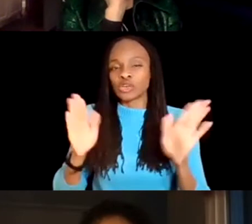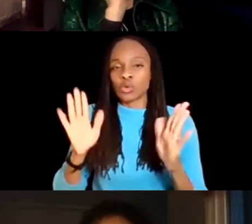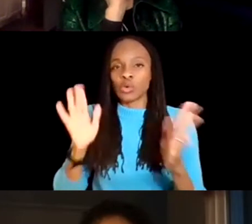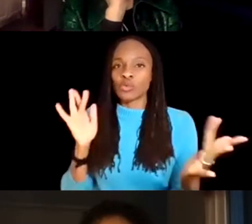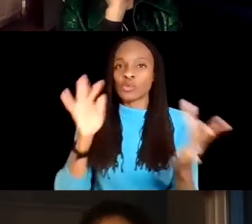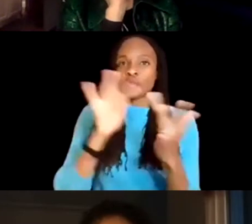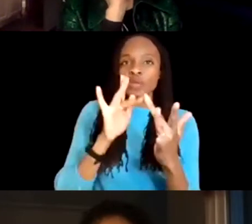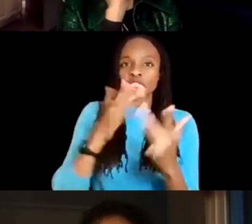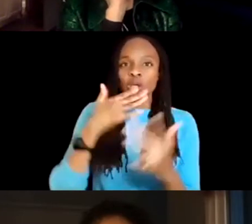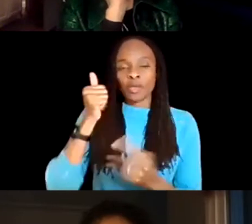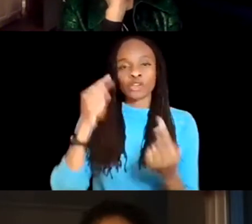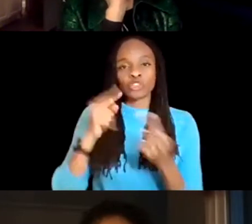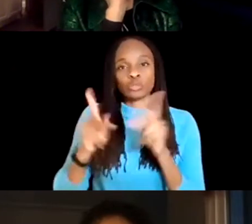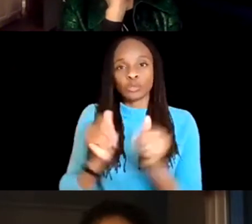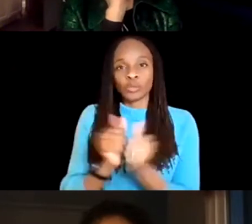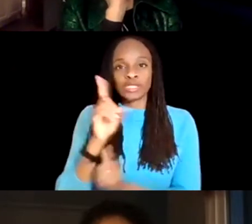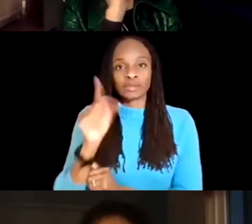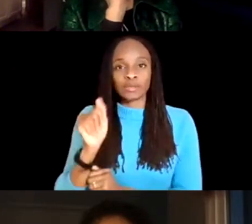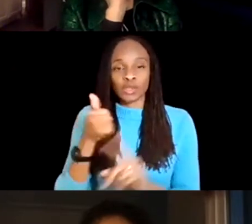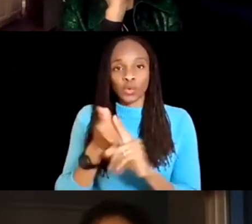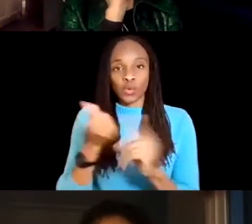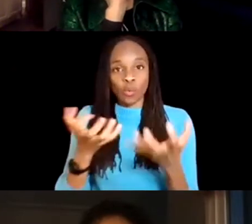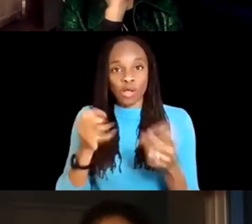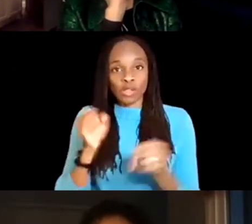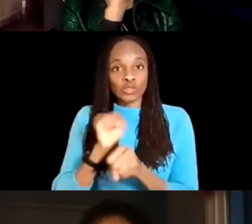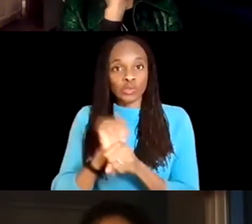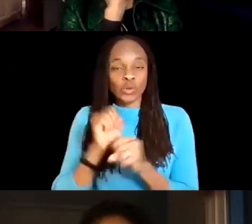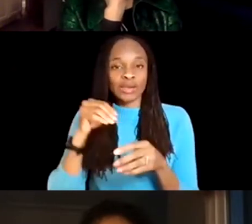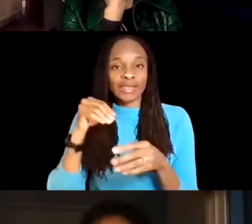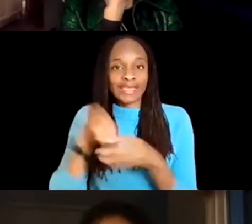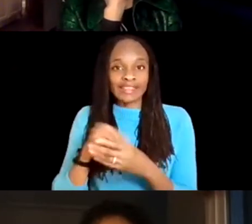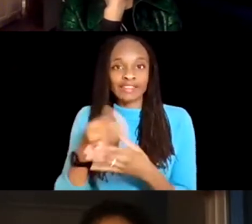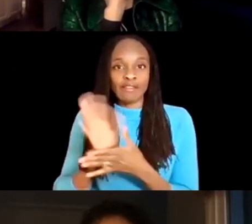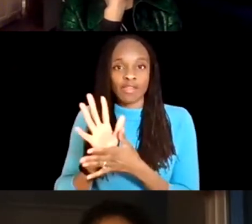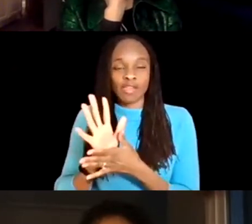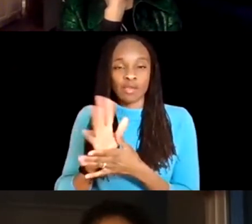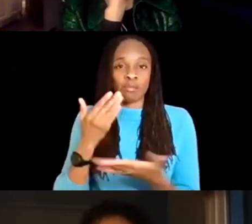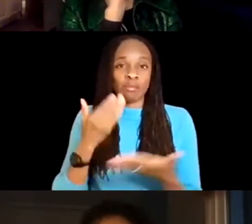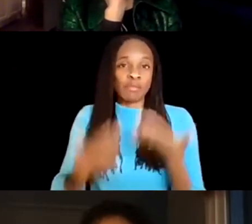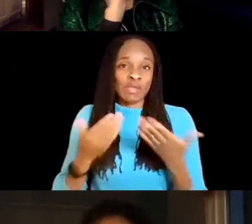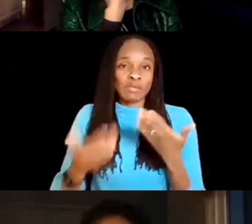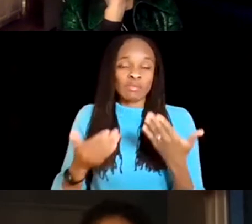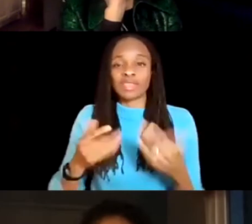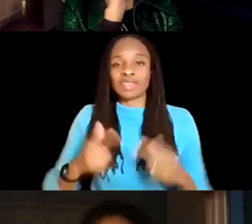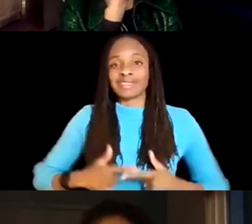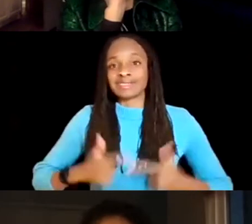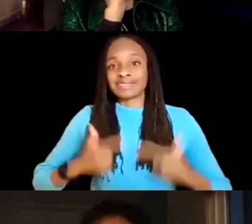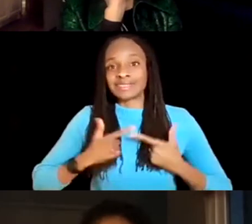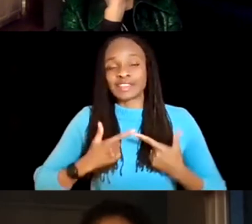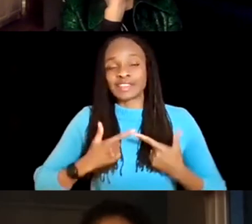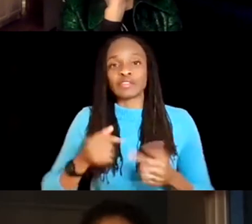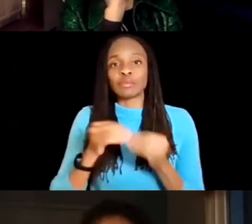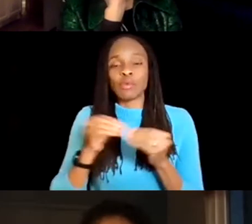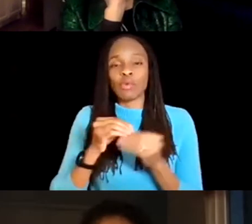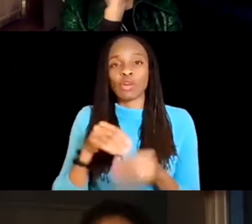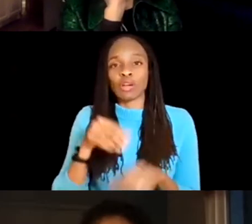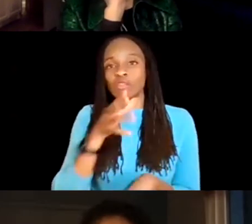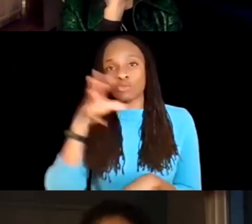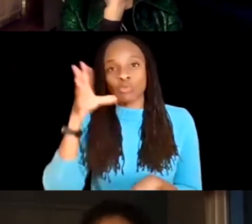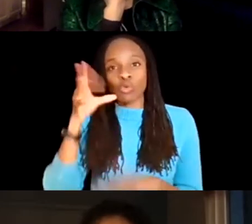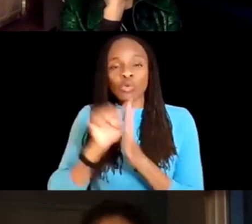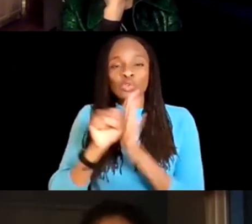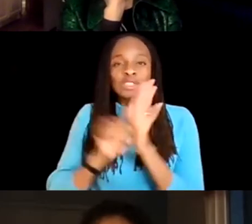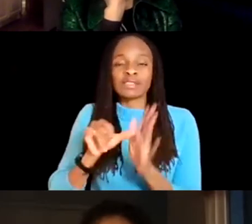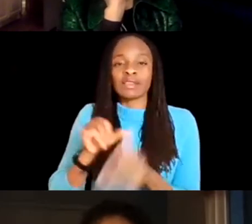to people with disabilities who want to work in film, who may live in more rural states, i.e. Montana, Wyoming, North or South